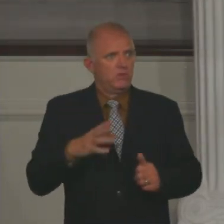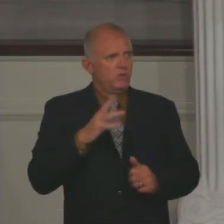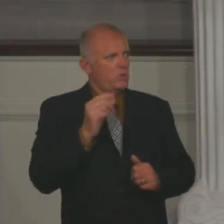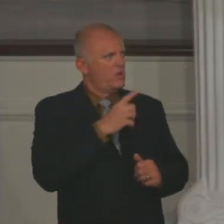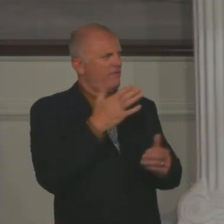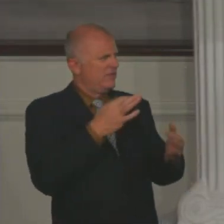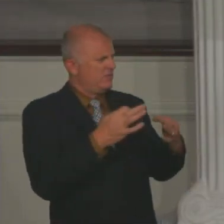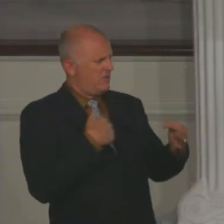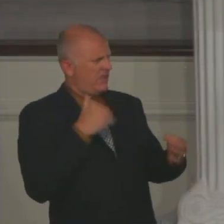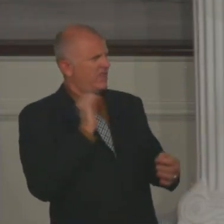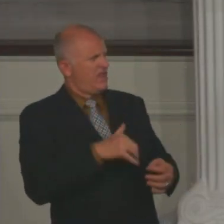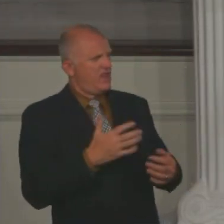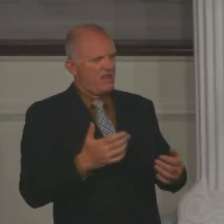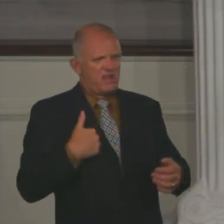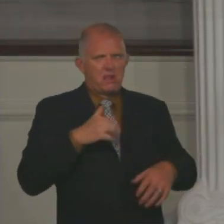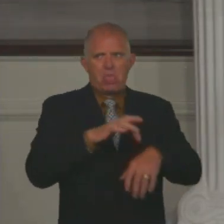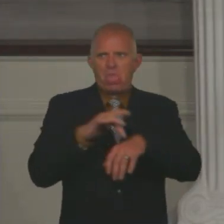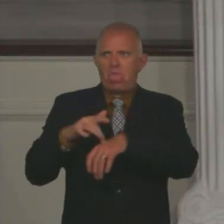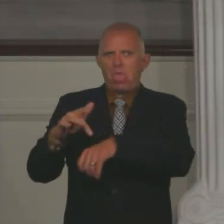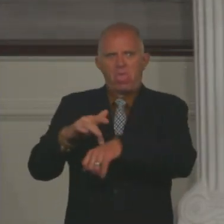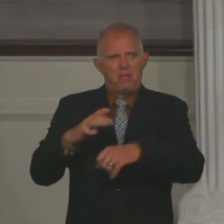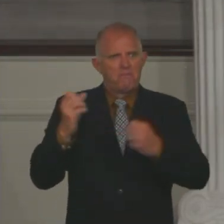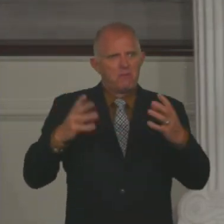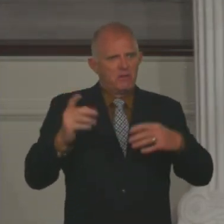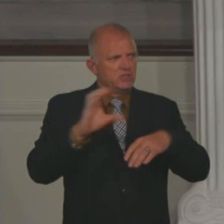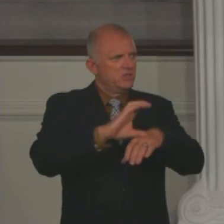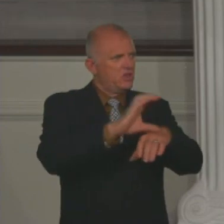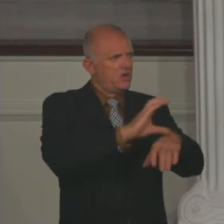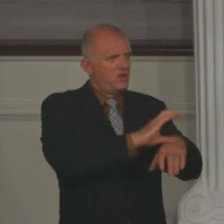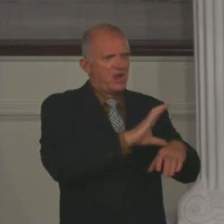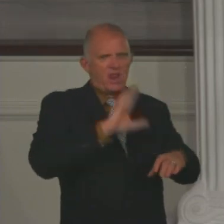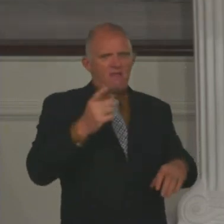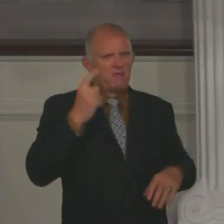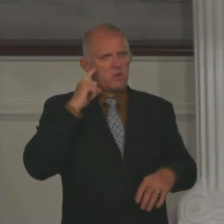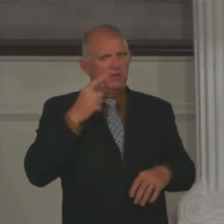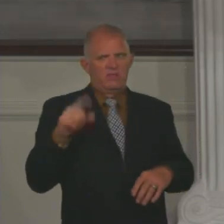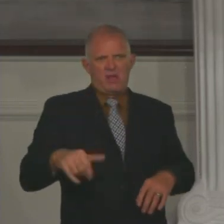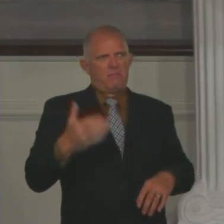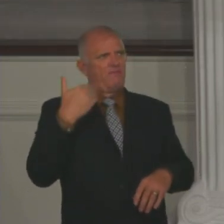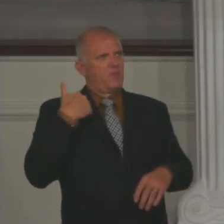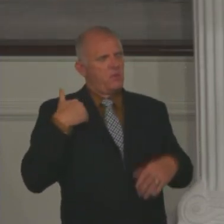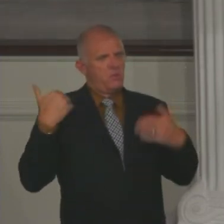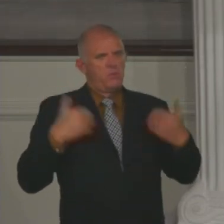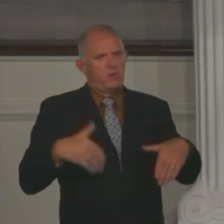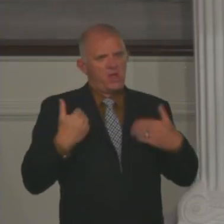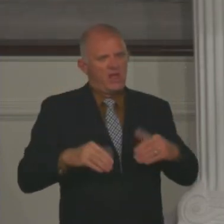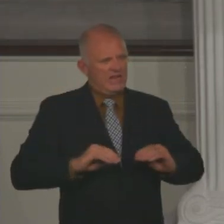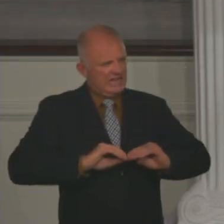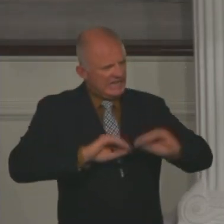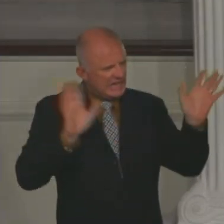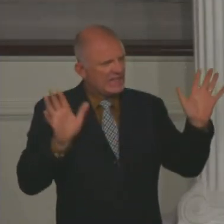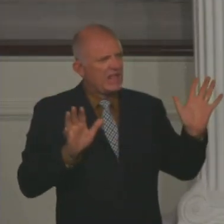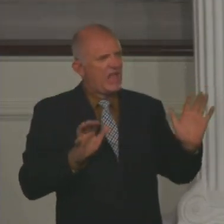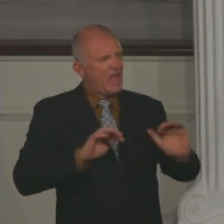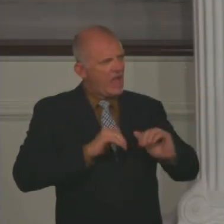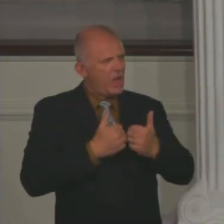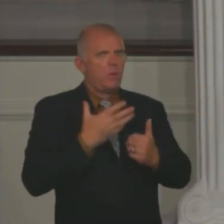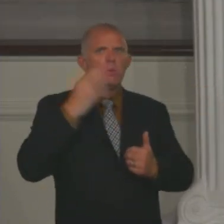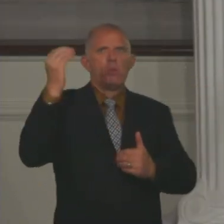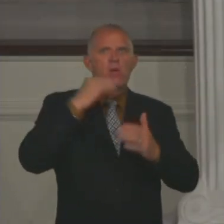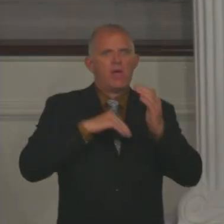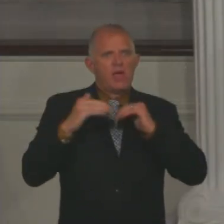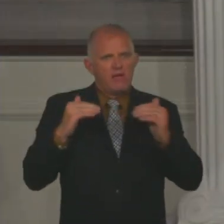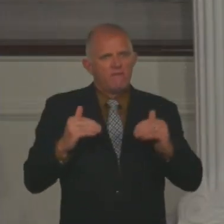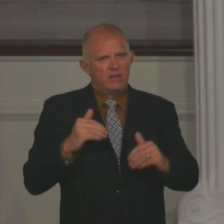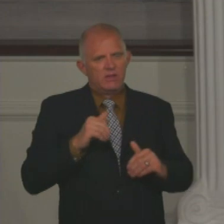I've been to hundreds of church services. I don't know why I never got that. He said, that's about as clear as I've ever heard it, what I need to do. And he said, I'm not ready to make